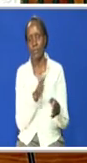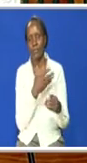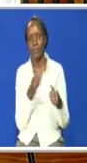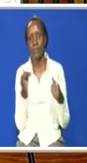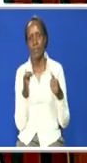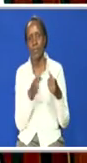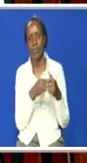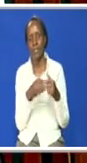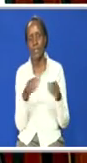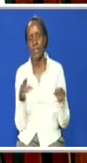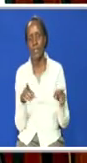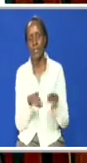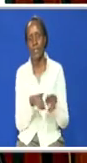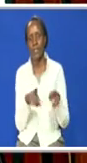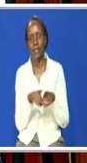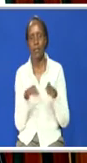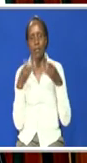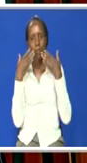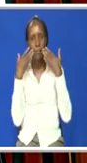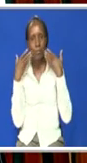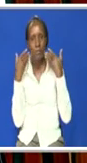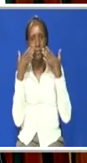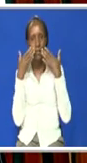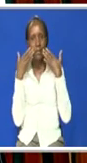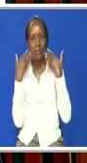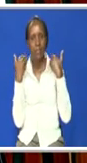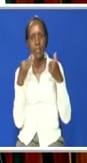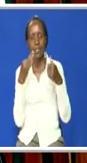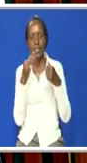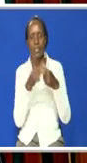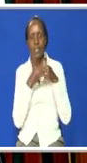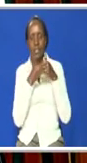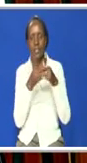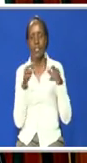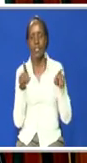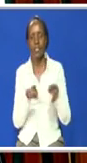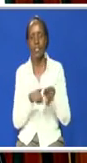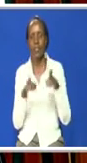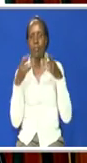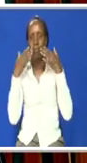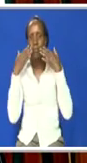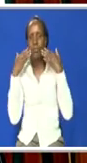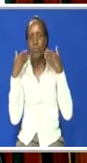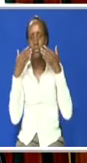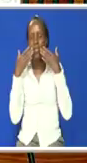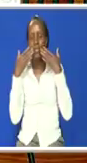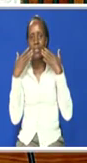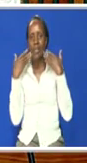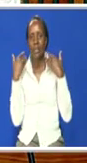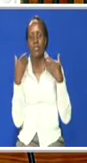Eight like a pussycat. Eight like a pussycat.